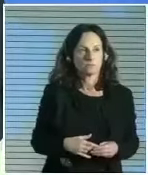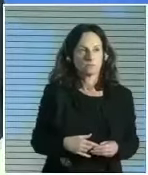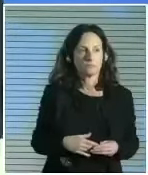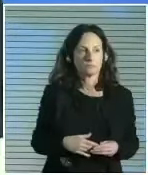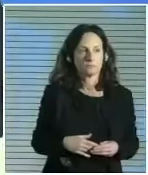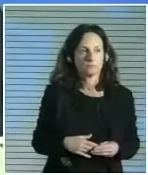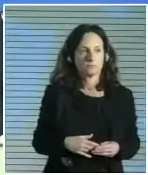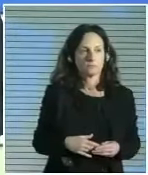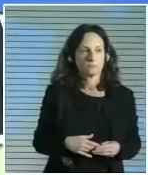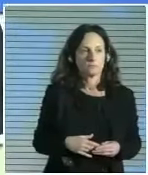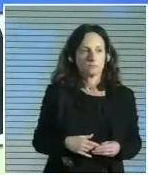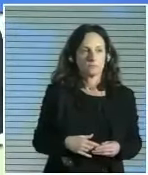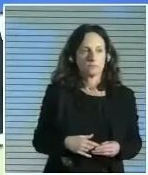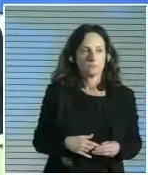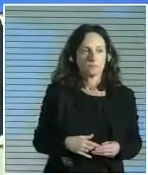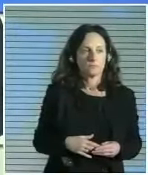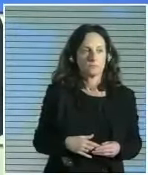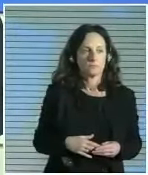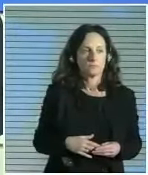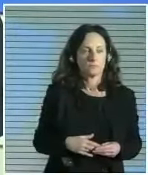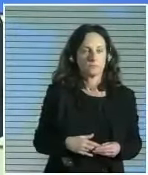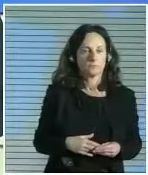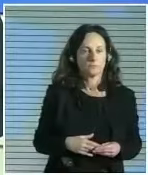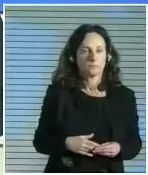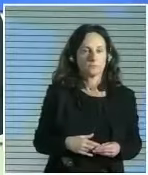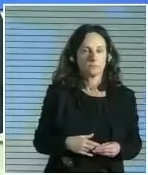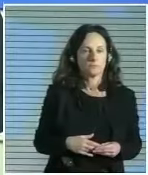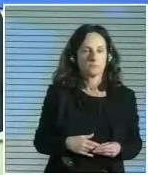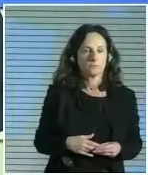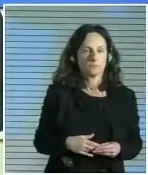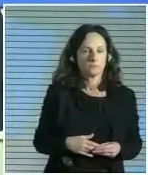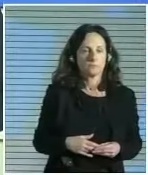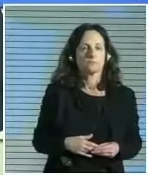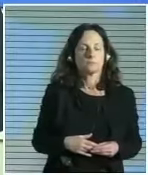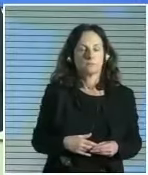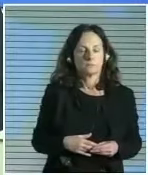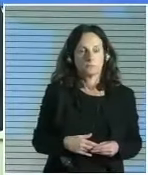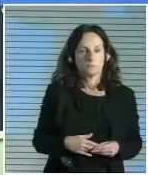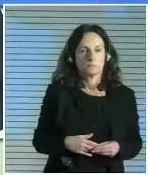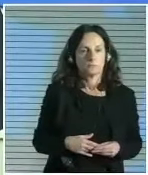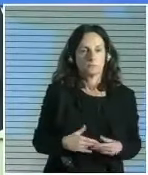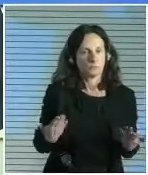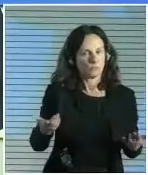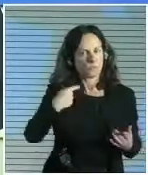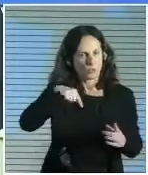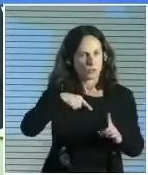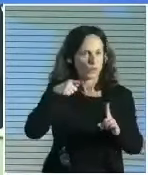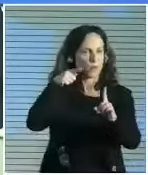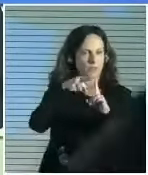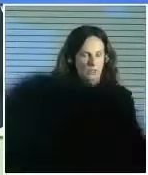such reach a net zero emission by 2050, we know